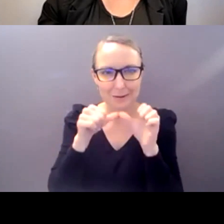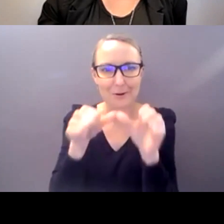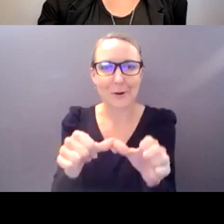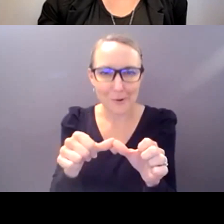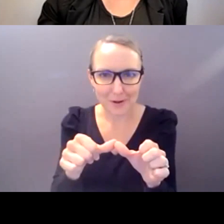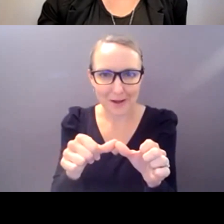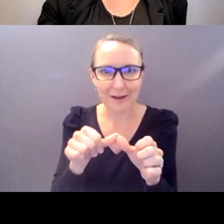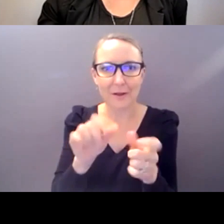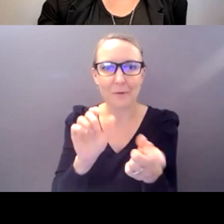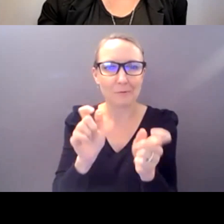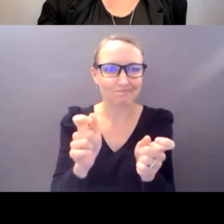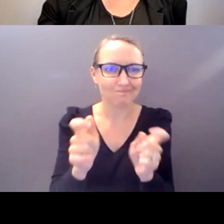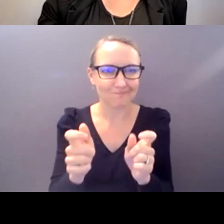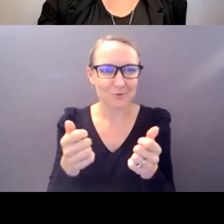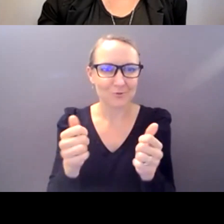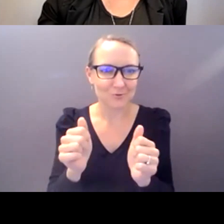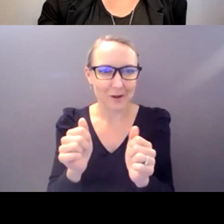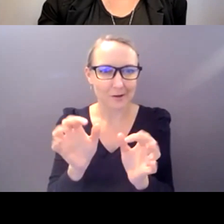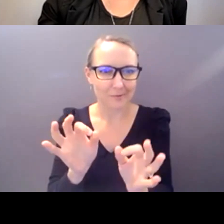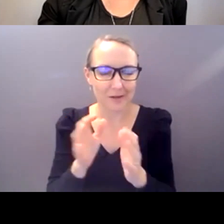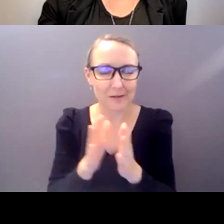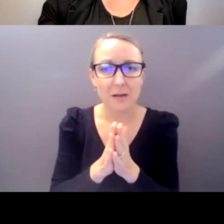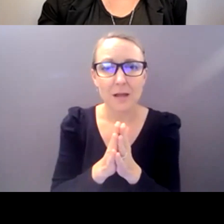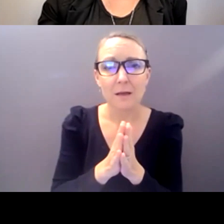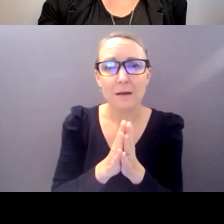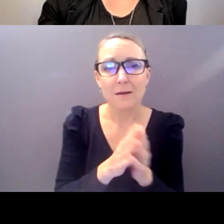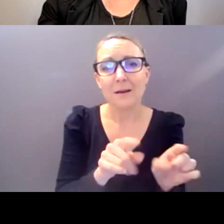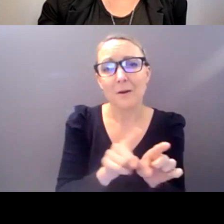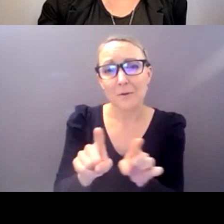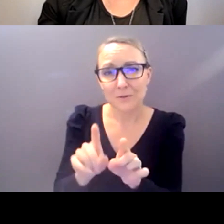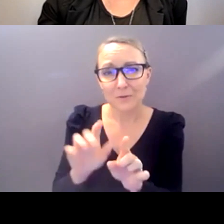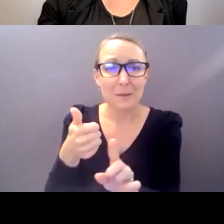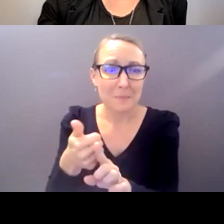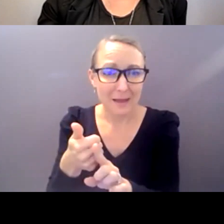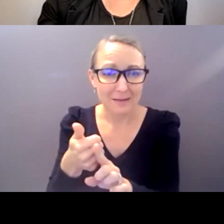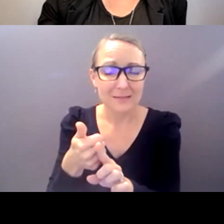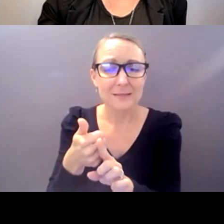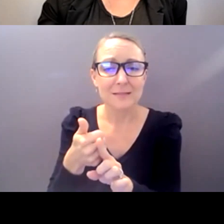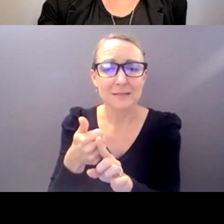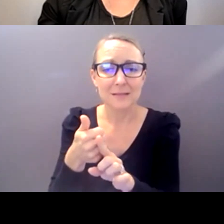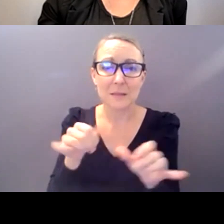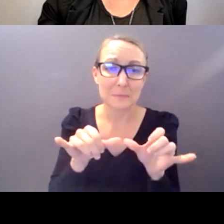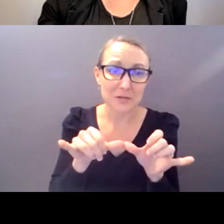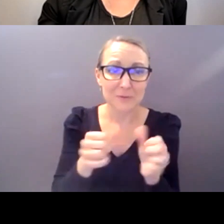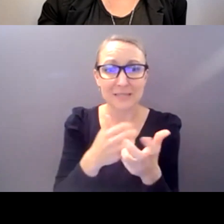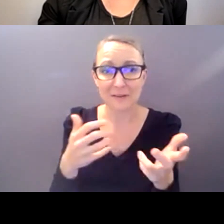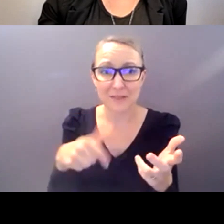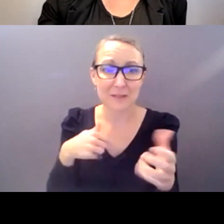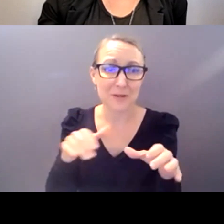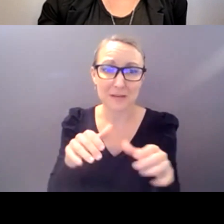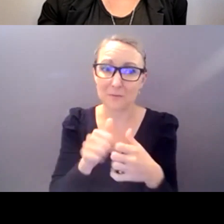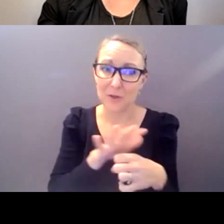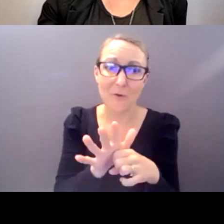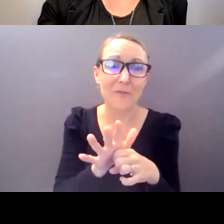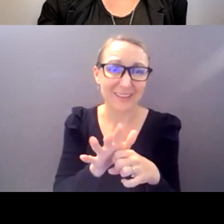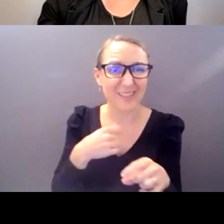I just say again, kind of looking at those impact measurements on what we've done with COVID, if you look at